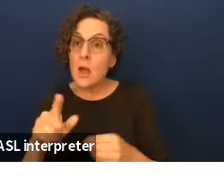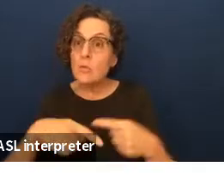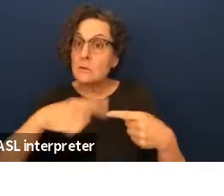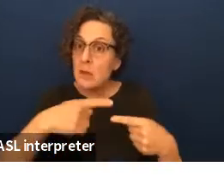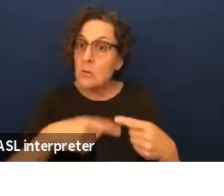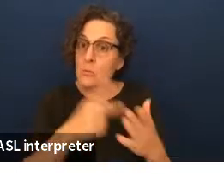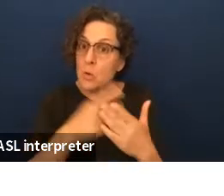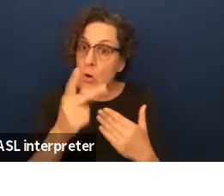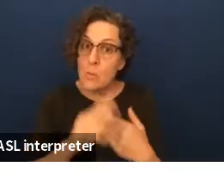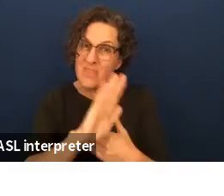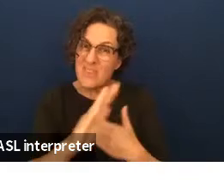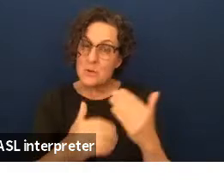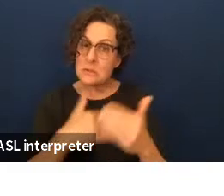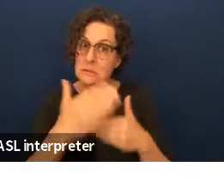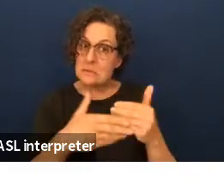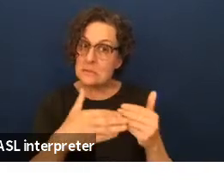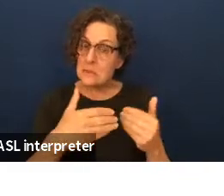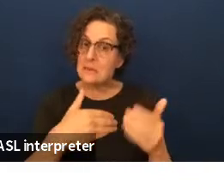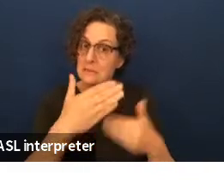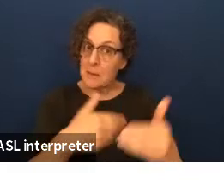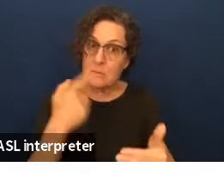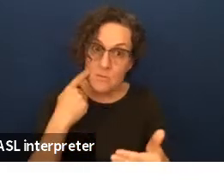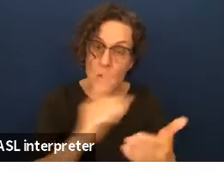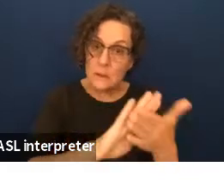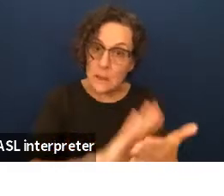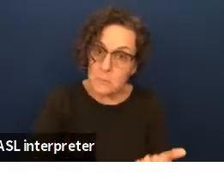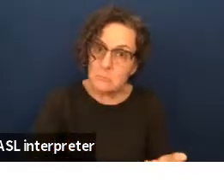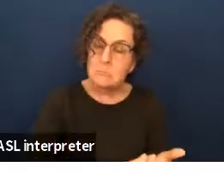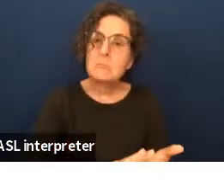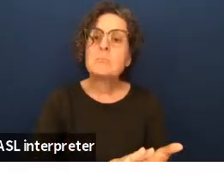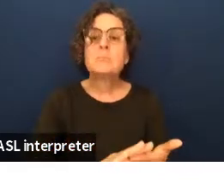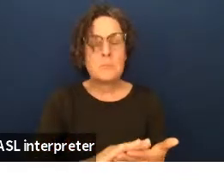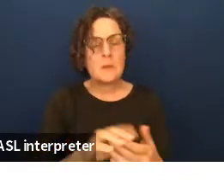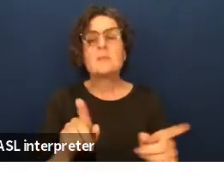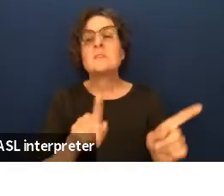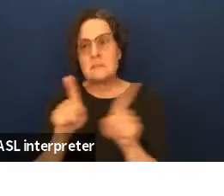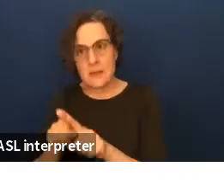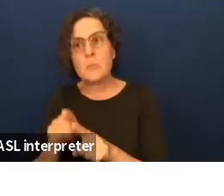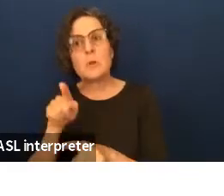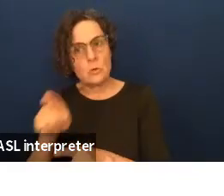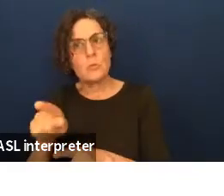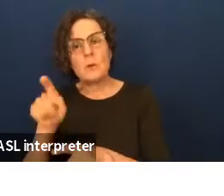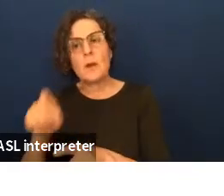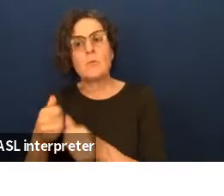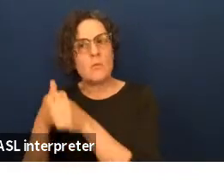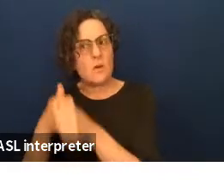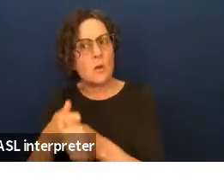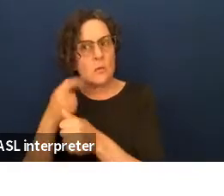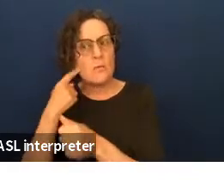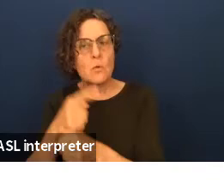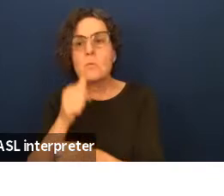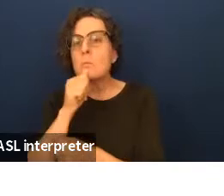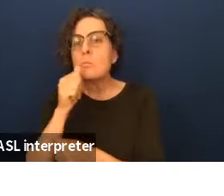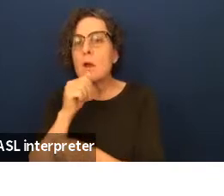steps that they go through, it's the same steps that you would go through for a private debris